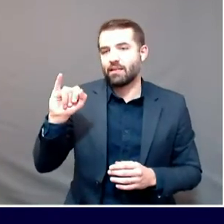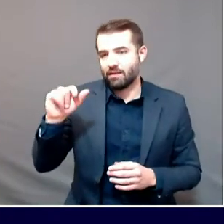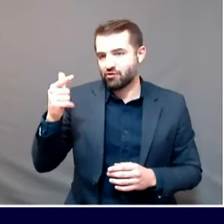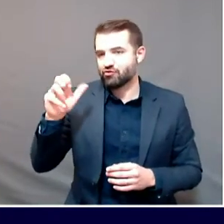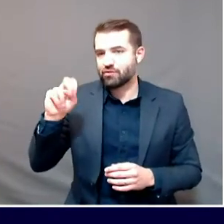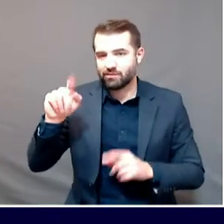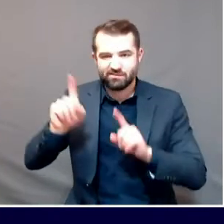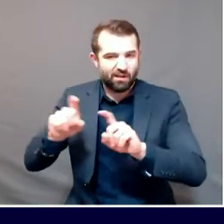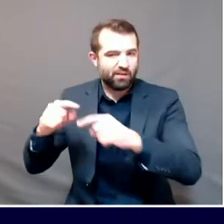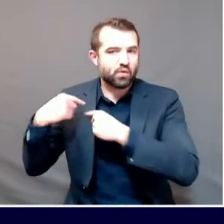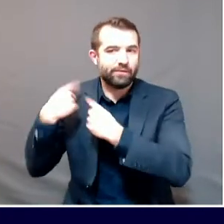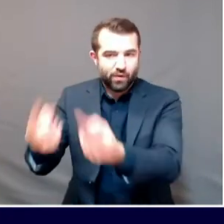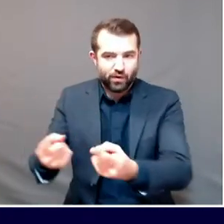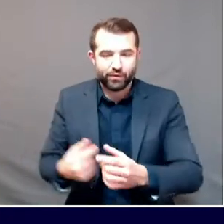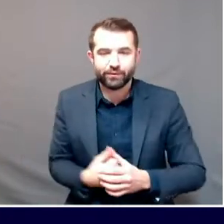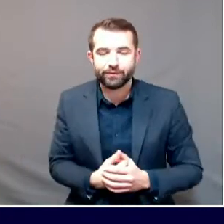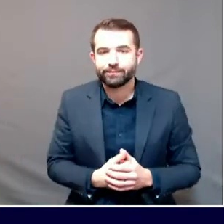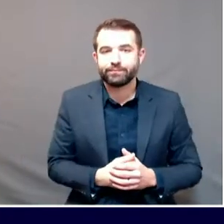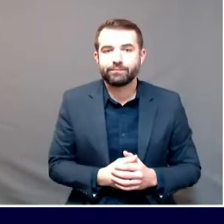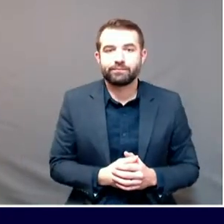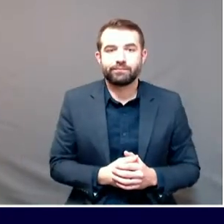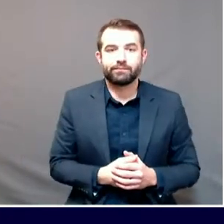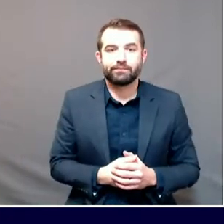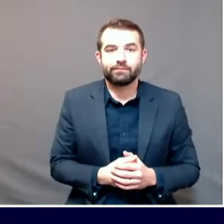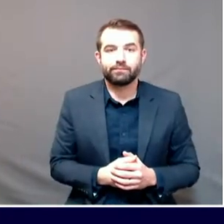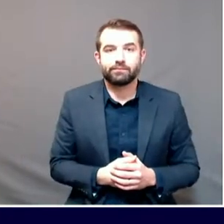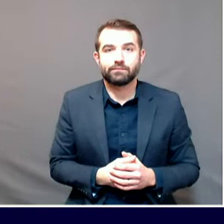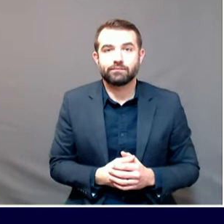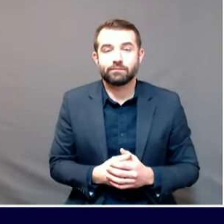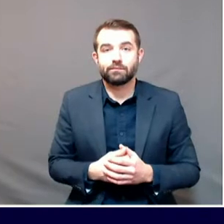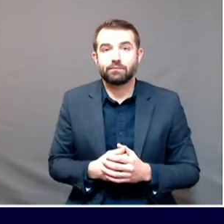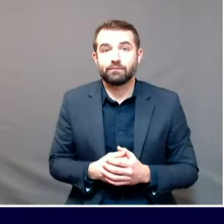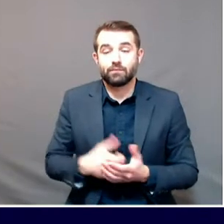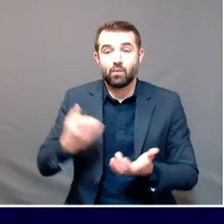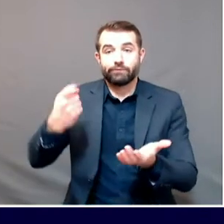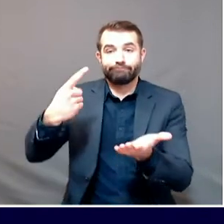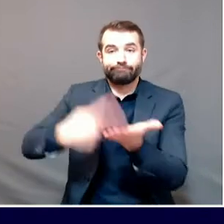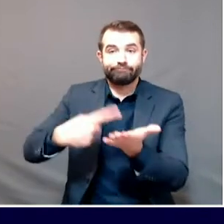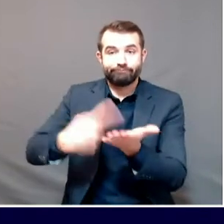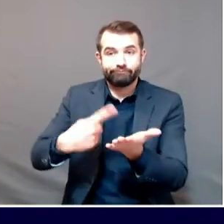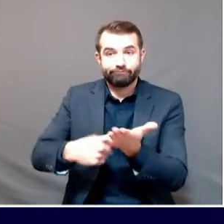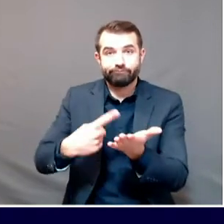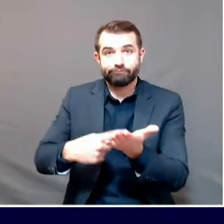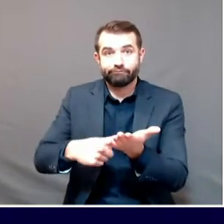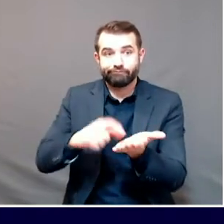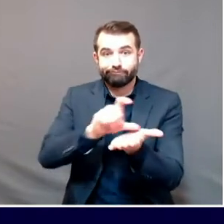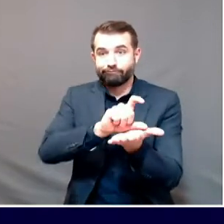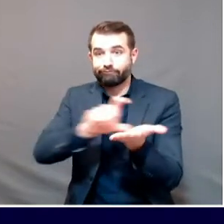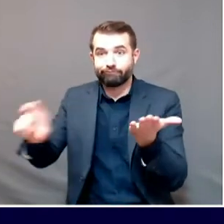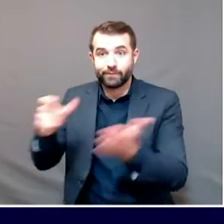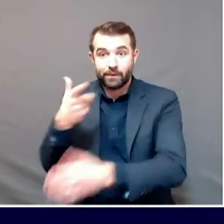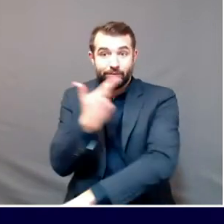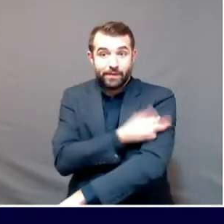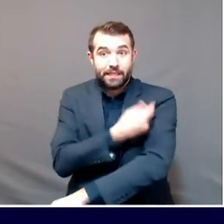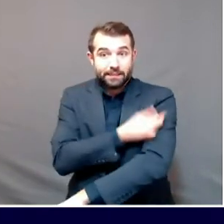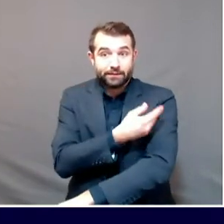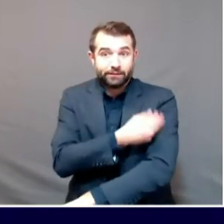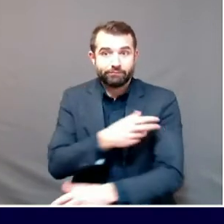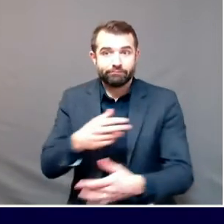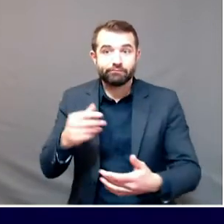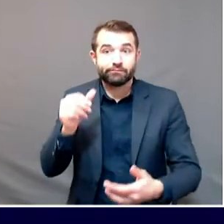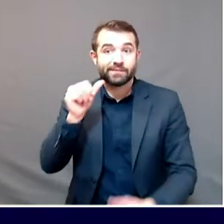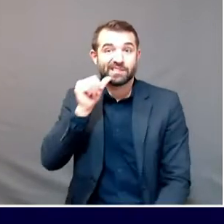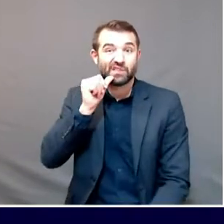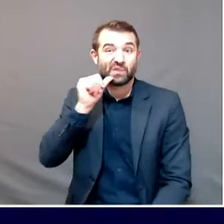individuals. Now let's turn now to vaccinations. As of yesterday, there were a